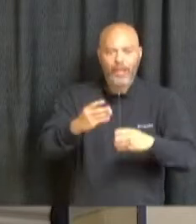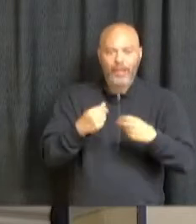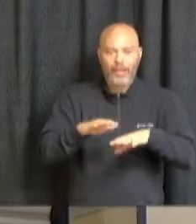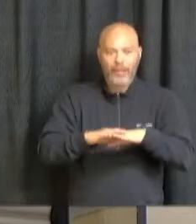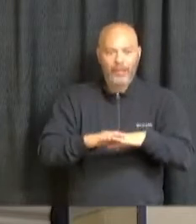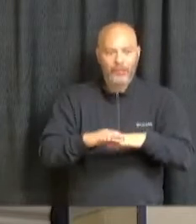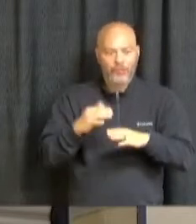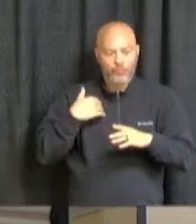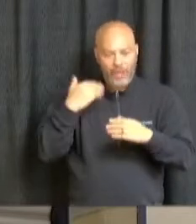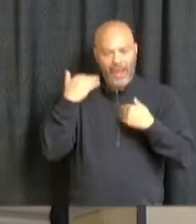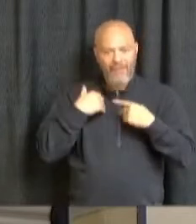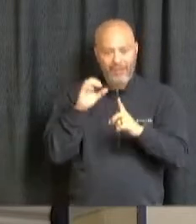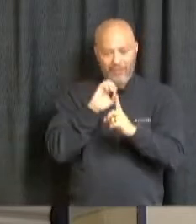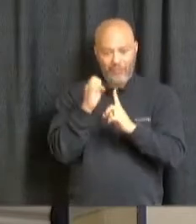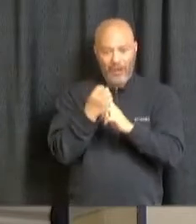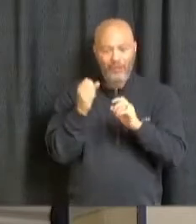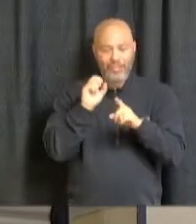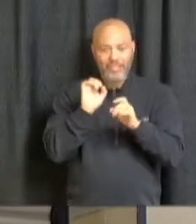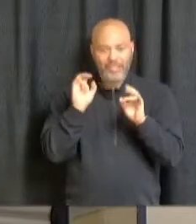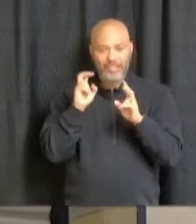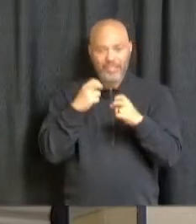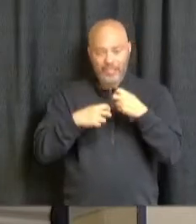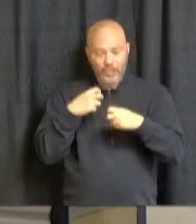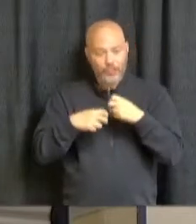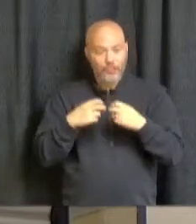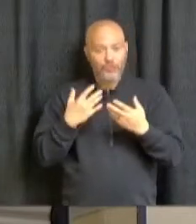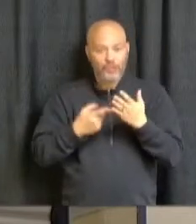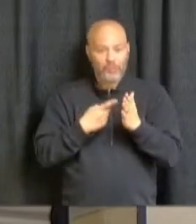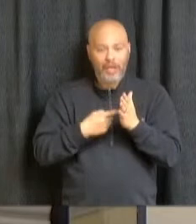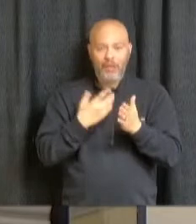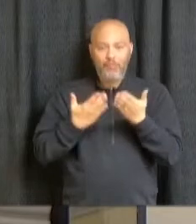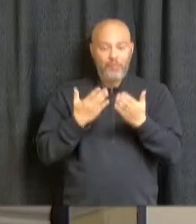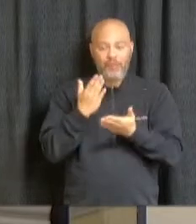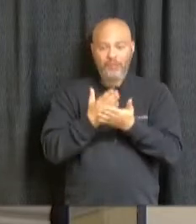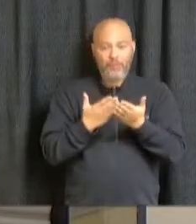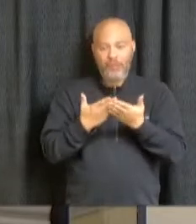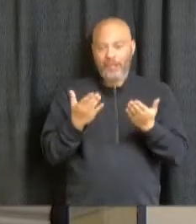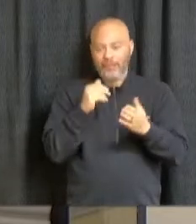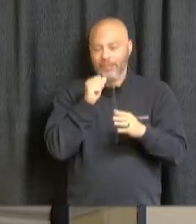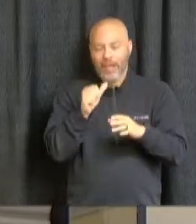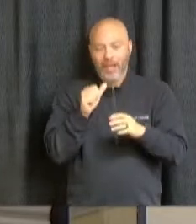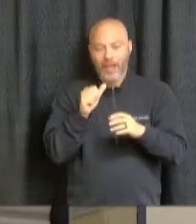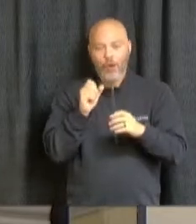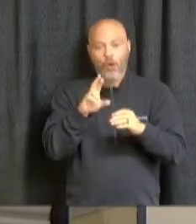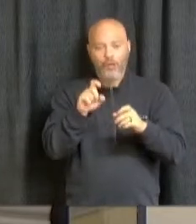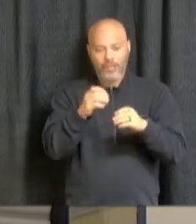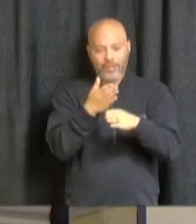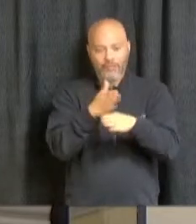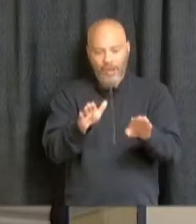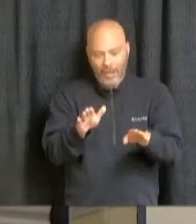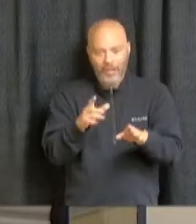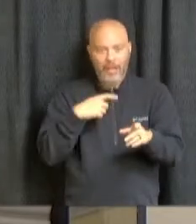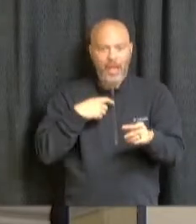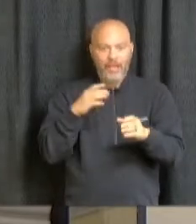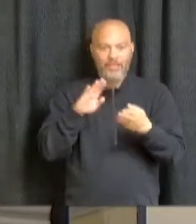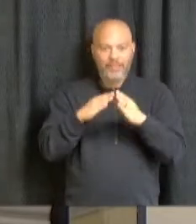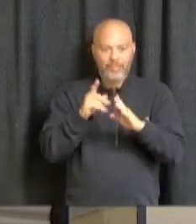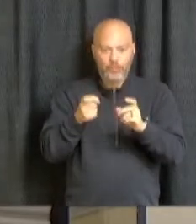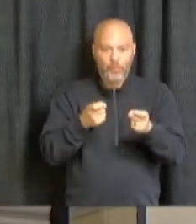an environmental issue here, and some lots just maybe shouldn't be built on. Or they should be divided and the city should manage